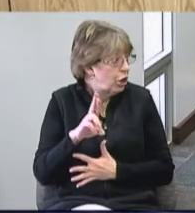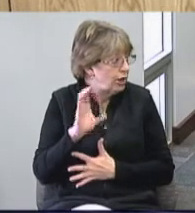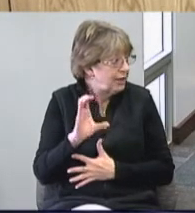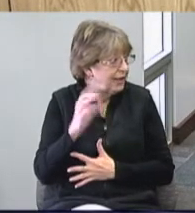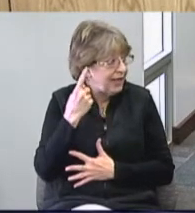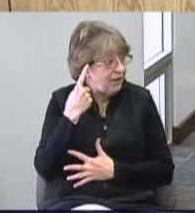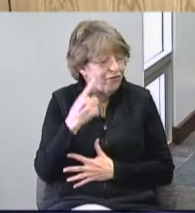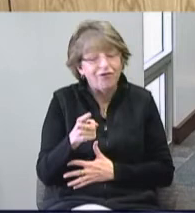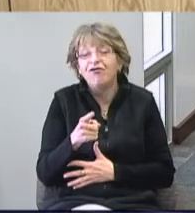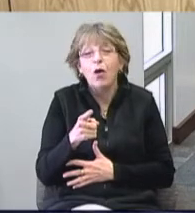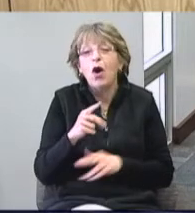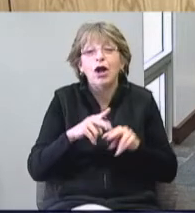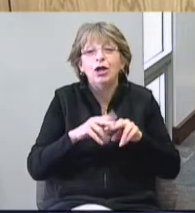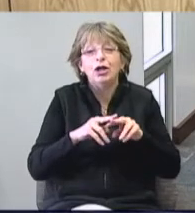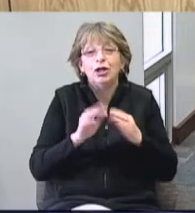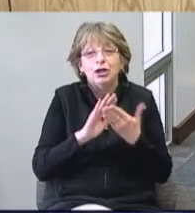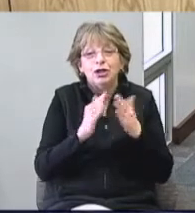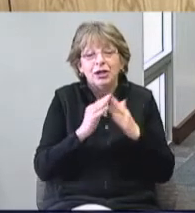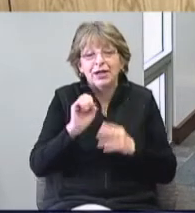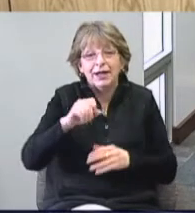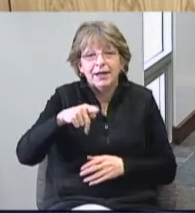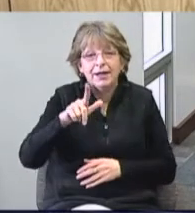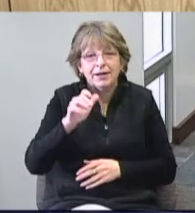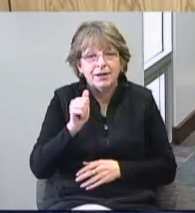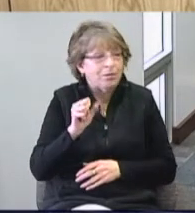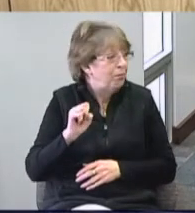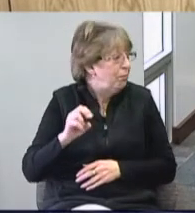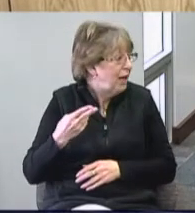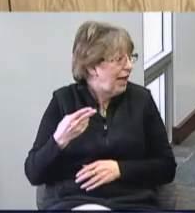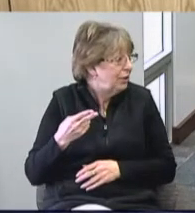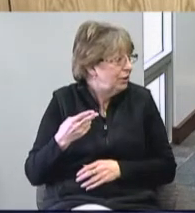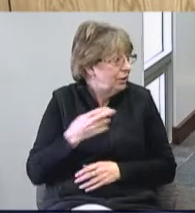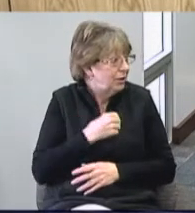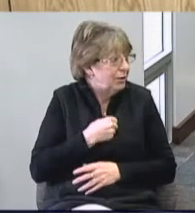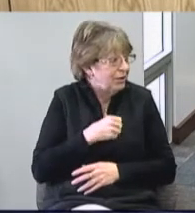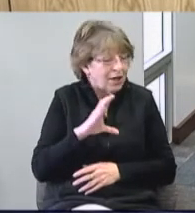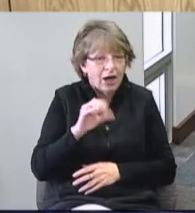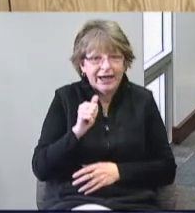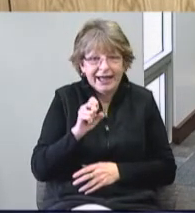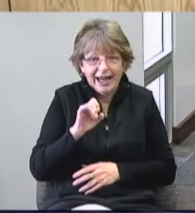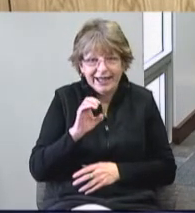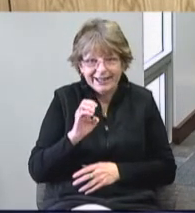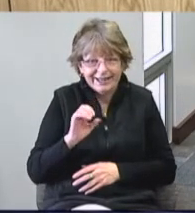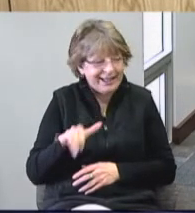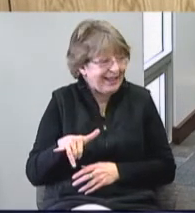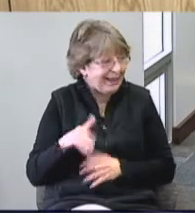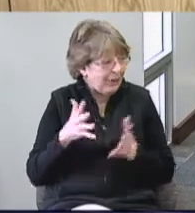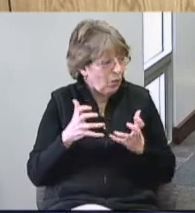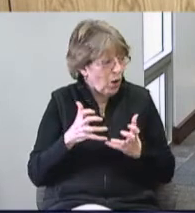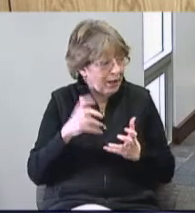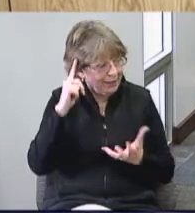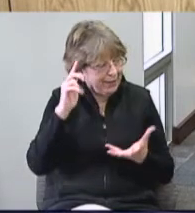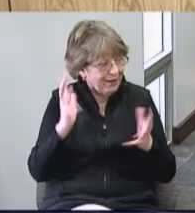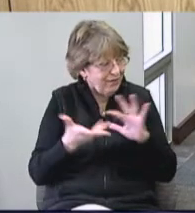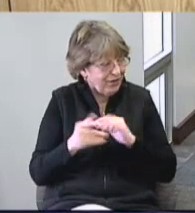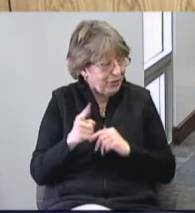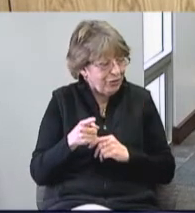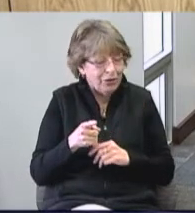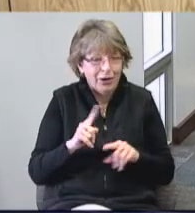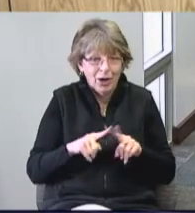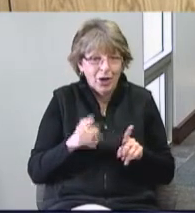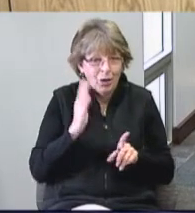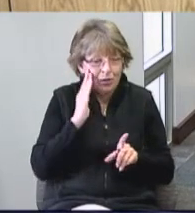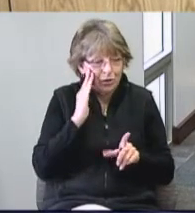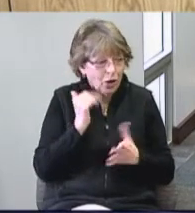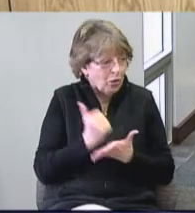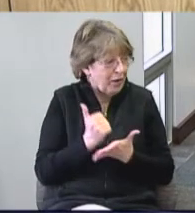City Splash Agreement. Casey will do that. Sorry, Yeah. Casey. We're just trying to confuse you. Yes. But you know, it would be